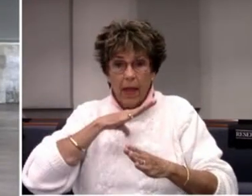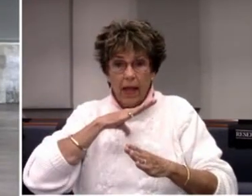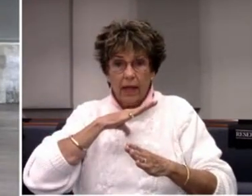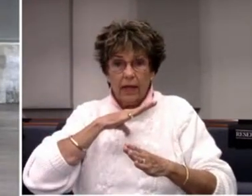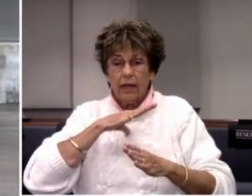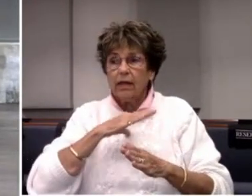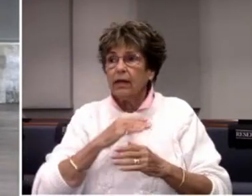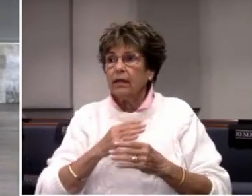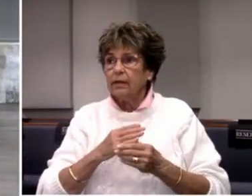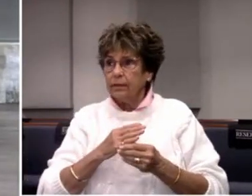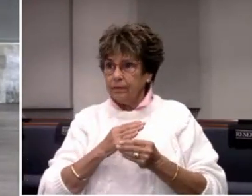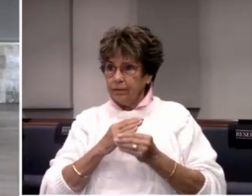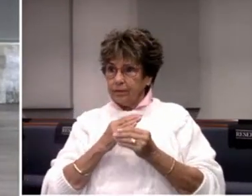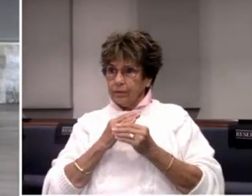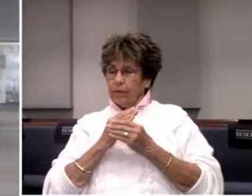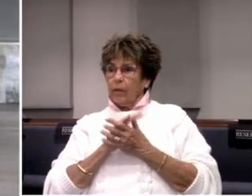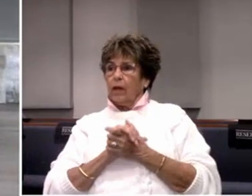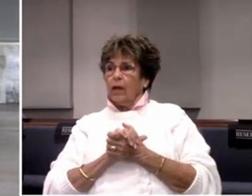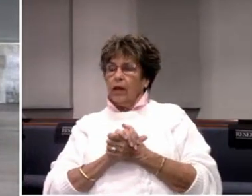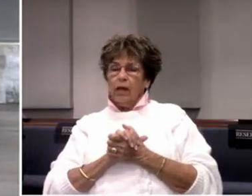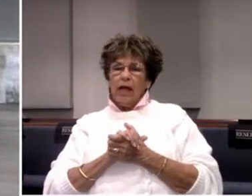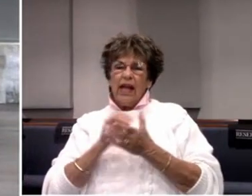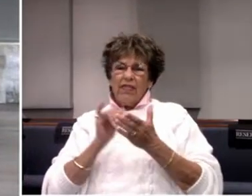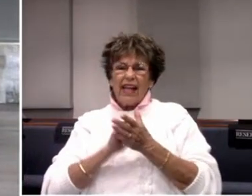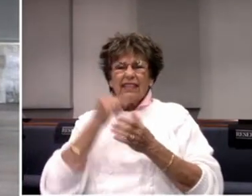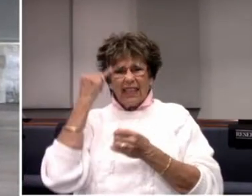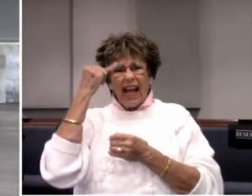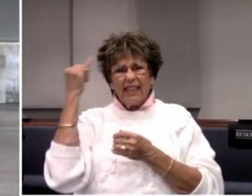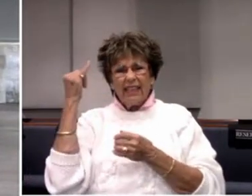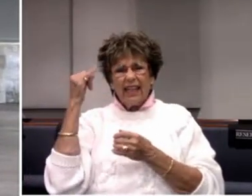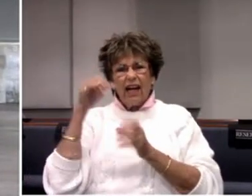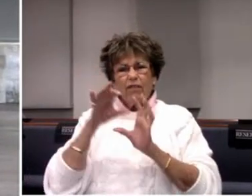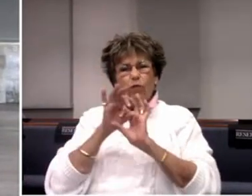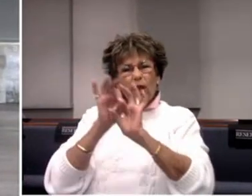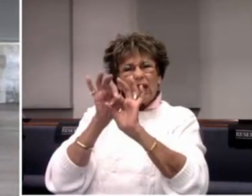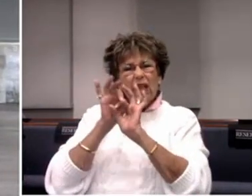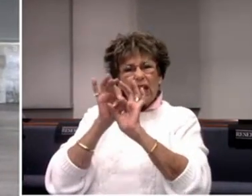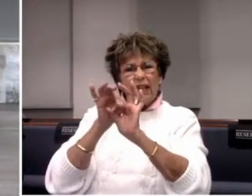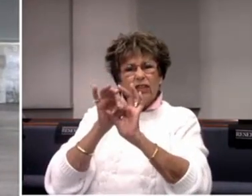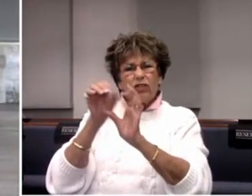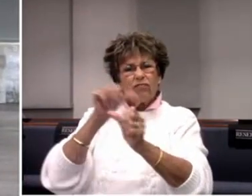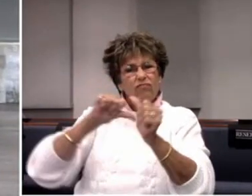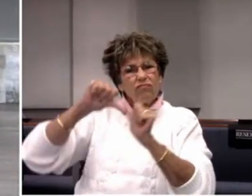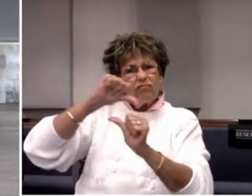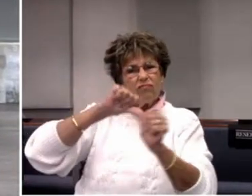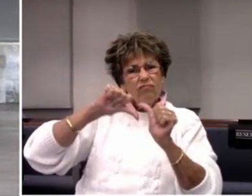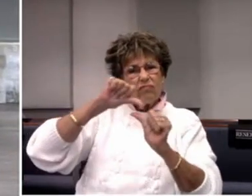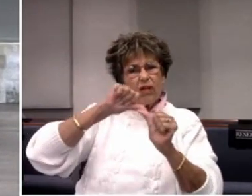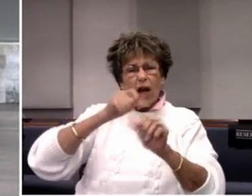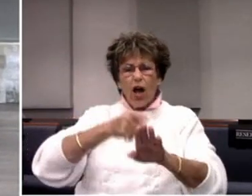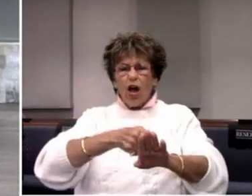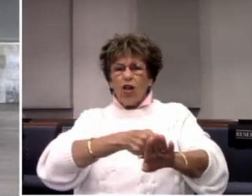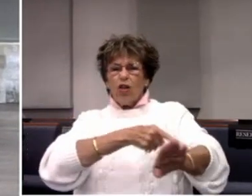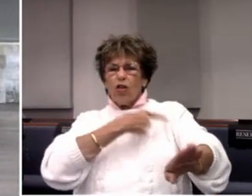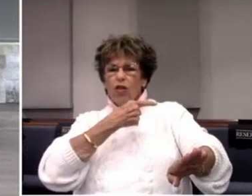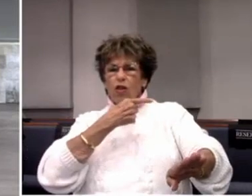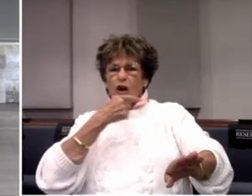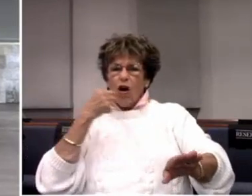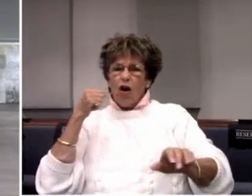Live carries with it the idea of relationship. Live carries with it the idea of a